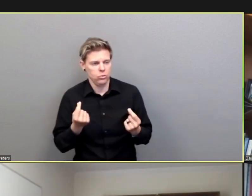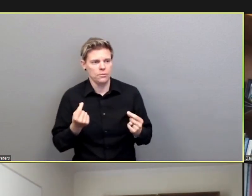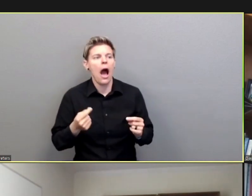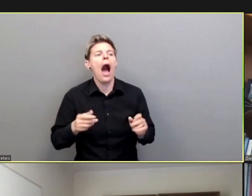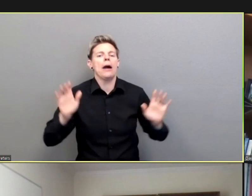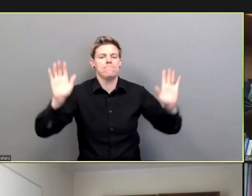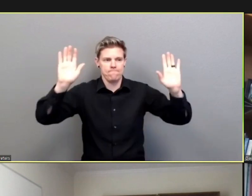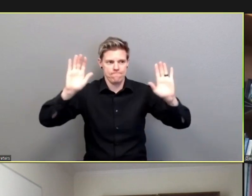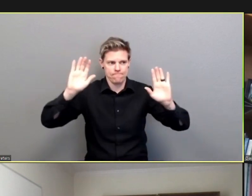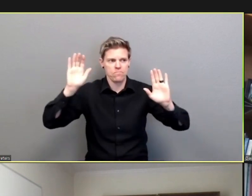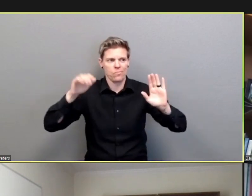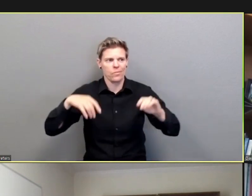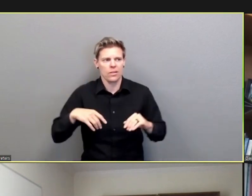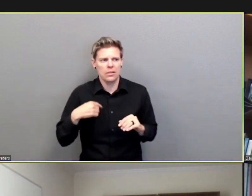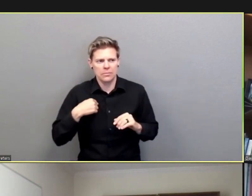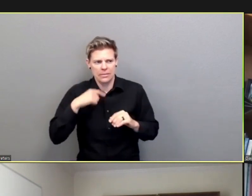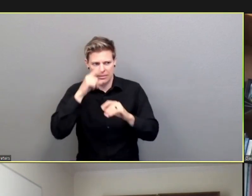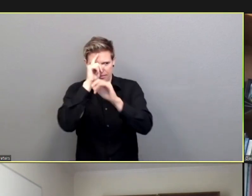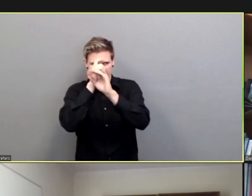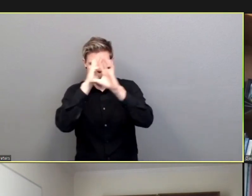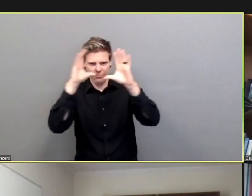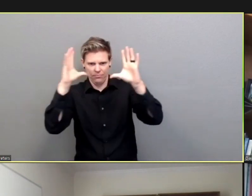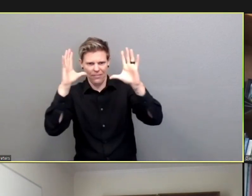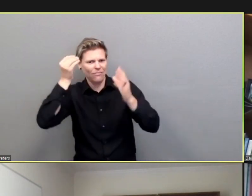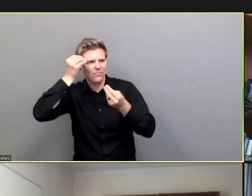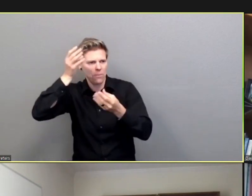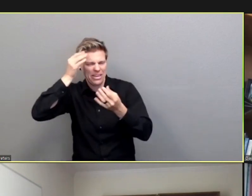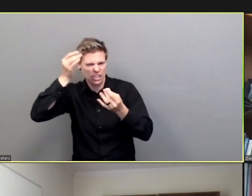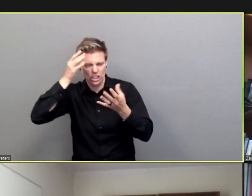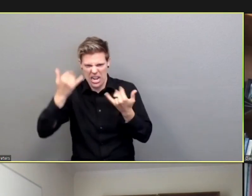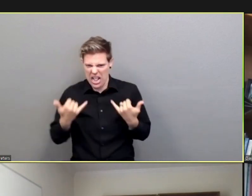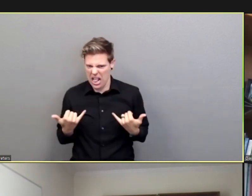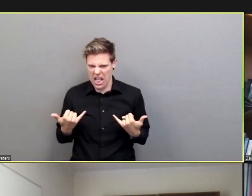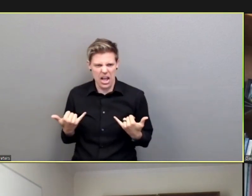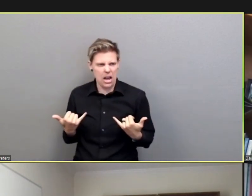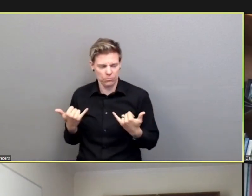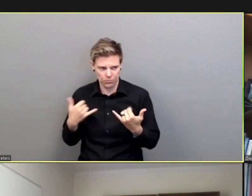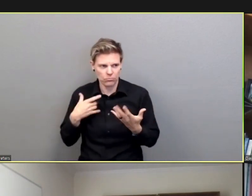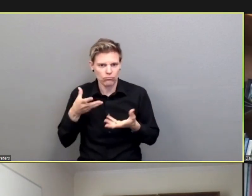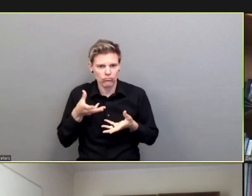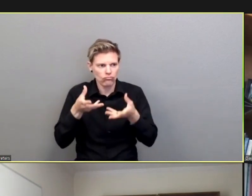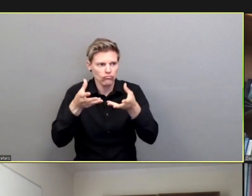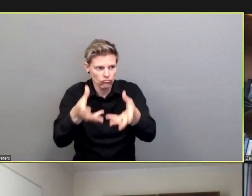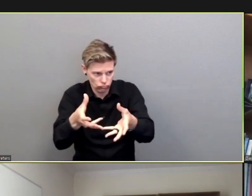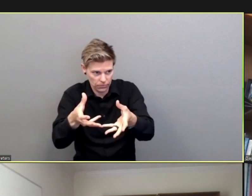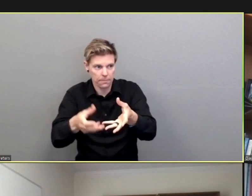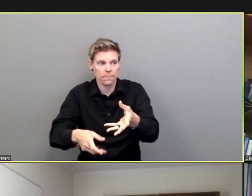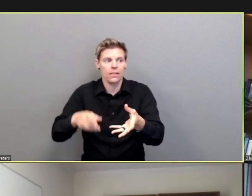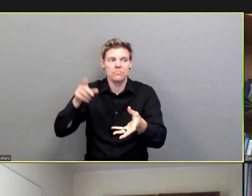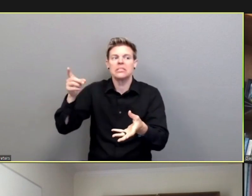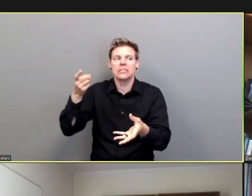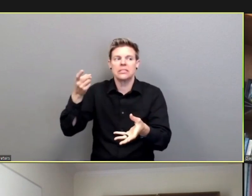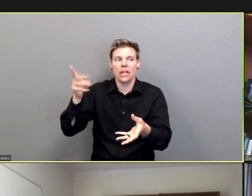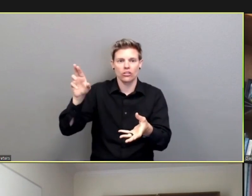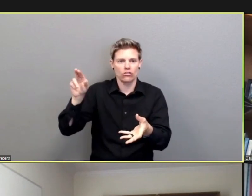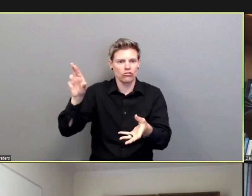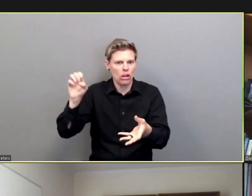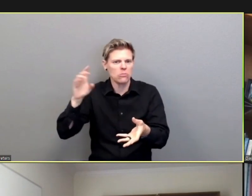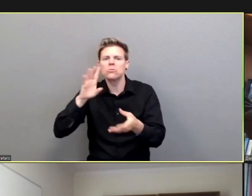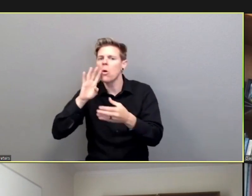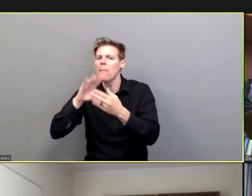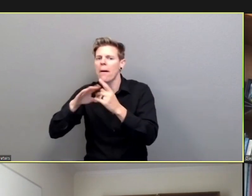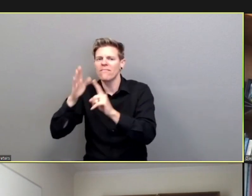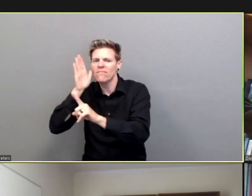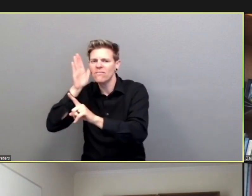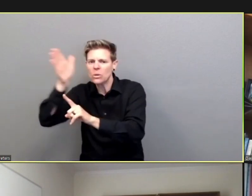me. So the forecasting bit, I'll let Secretary Grace chime in as well. I think that we know really